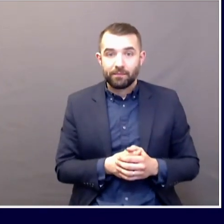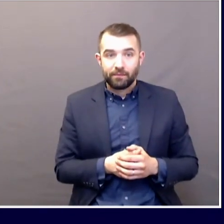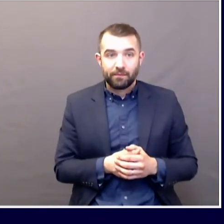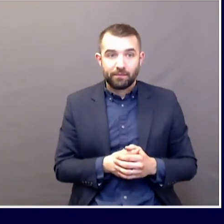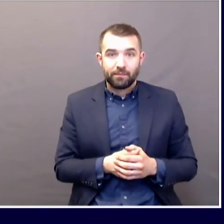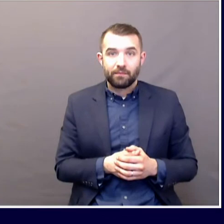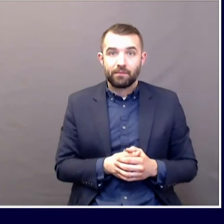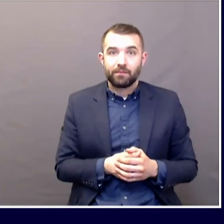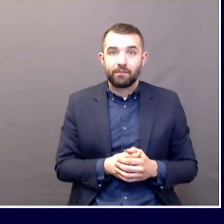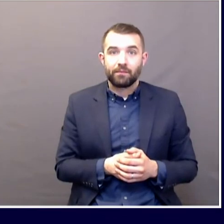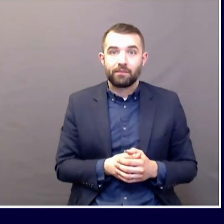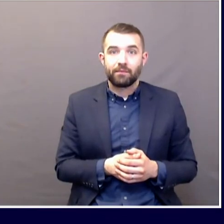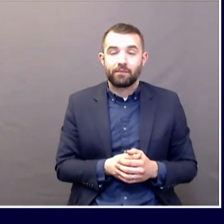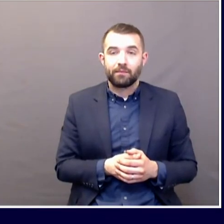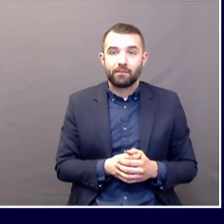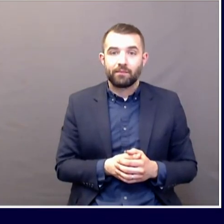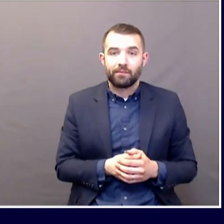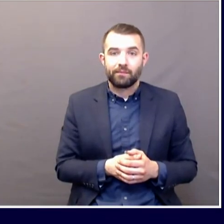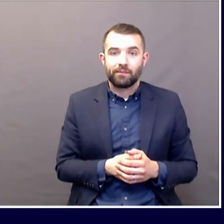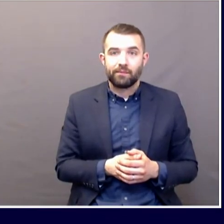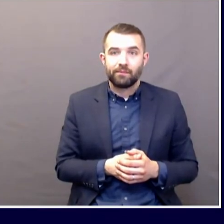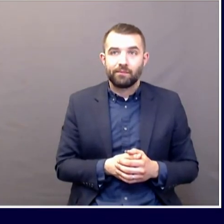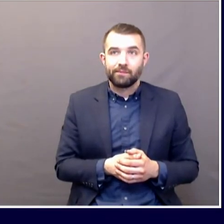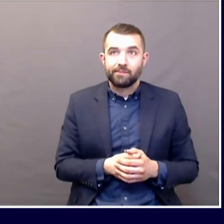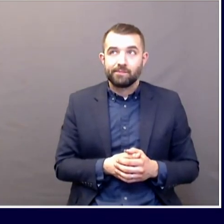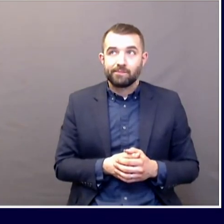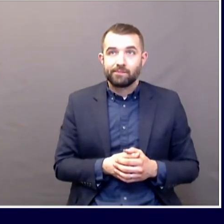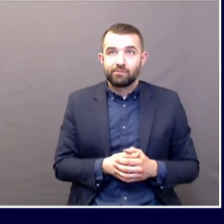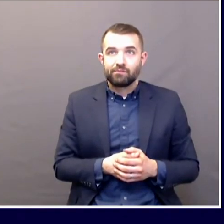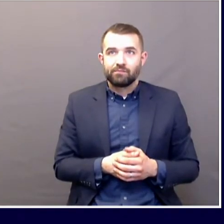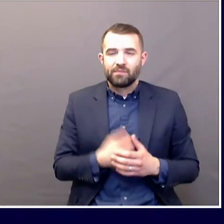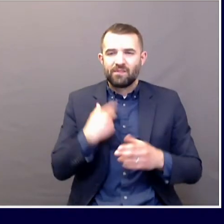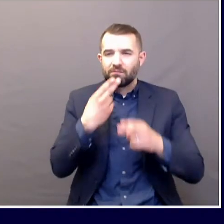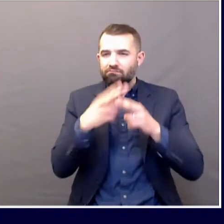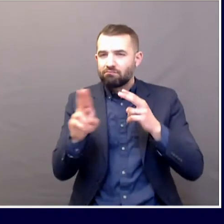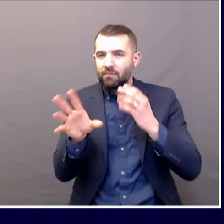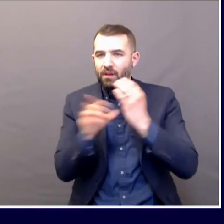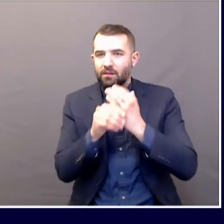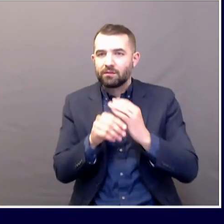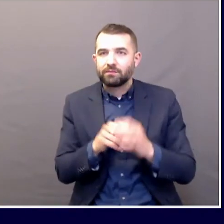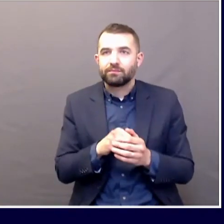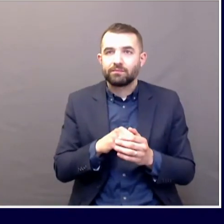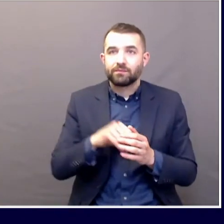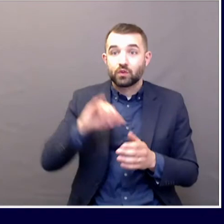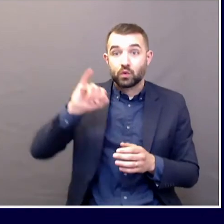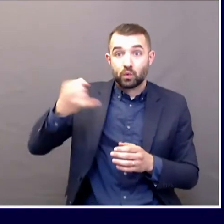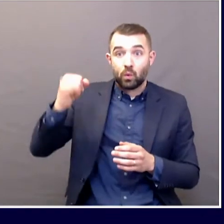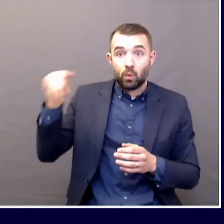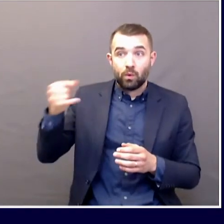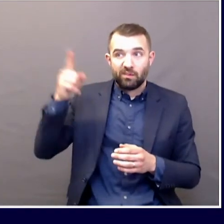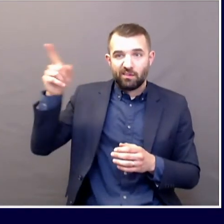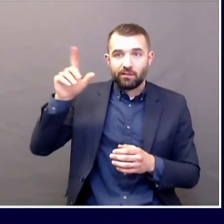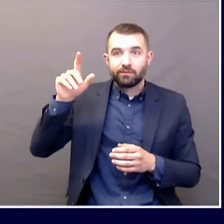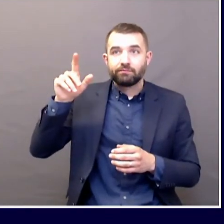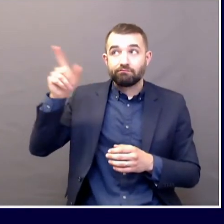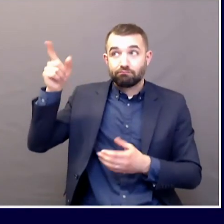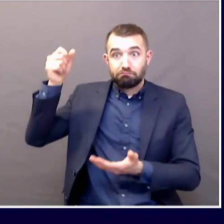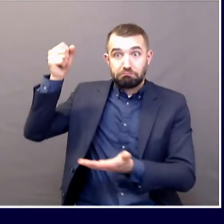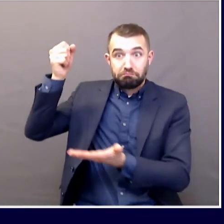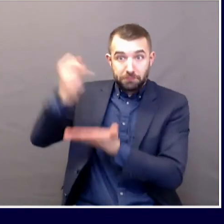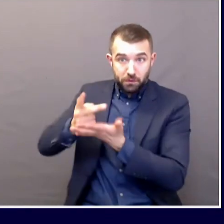And just a quick follow-up, the J&J vaccine, if and when that does come, do you think that might be a good option